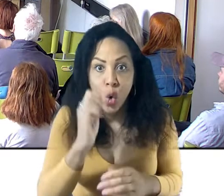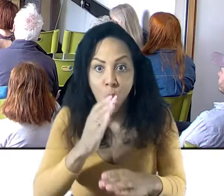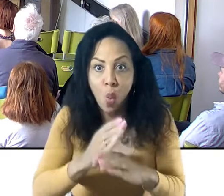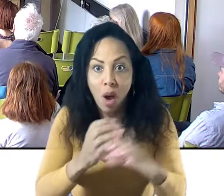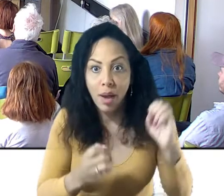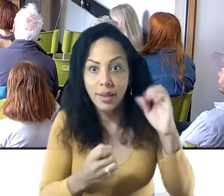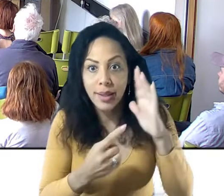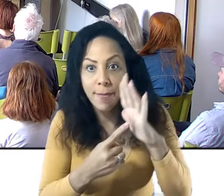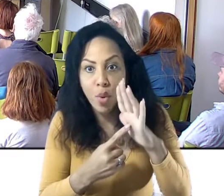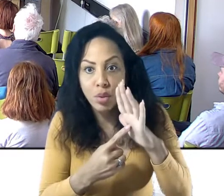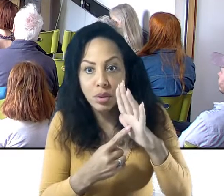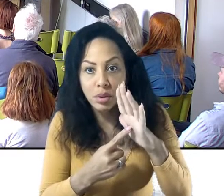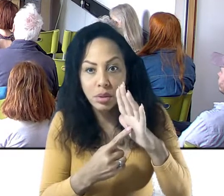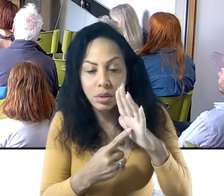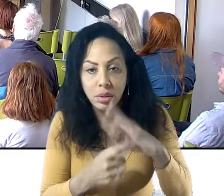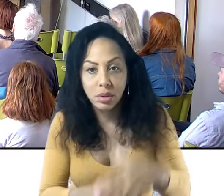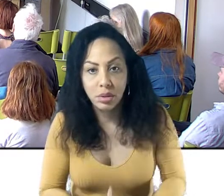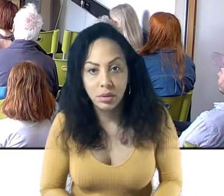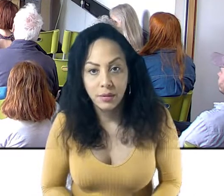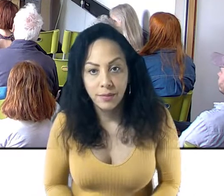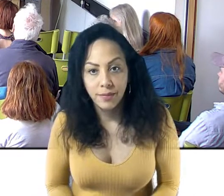as a way of,